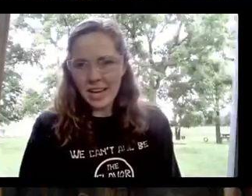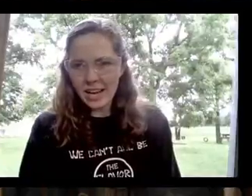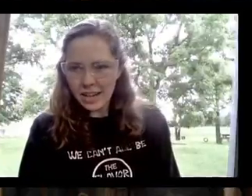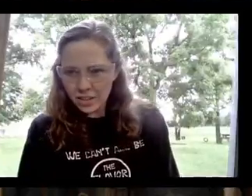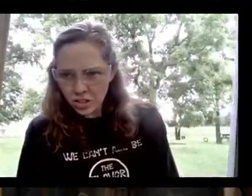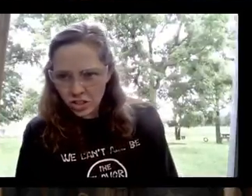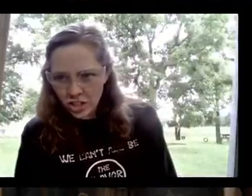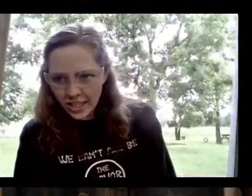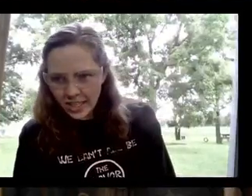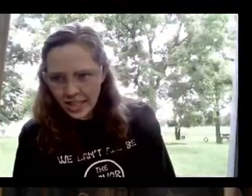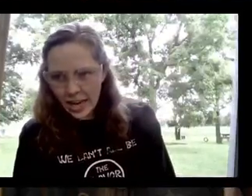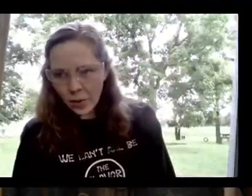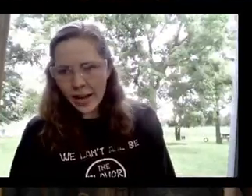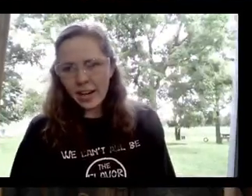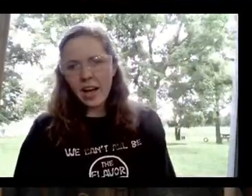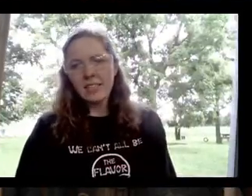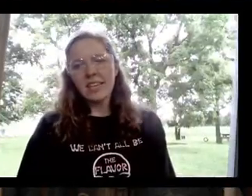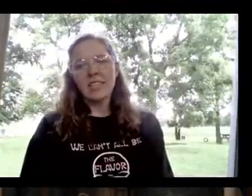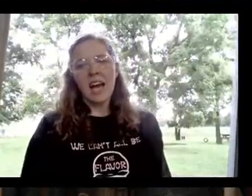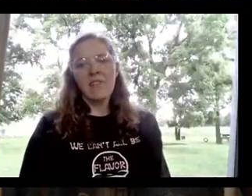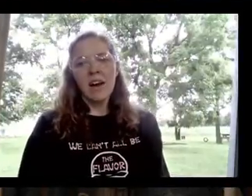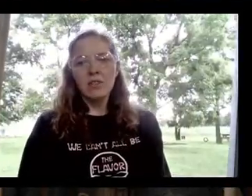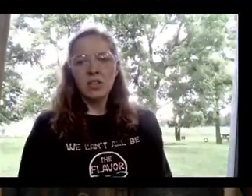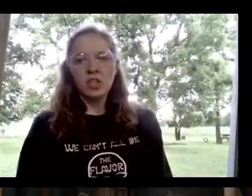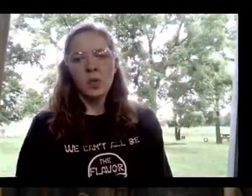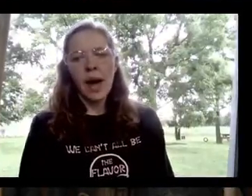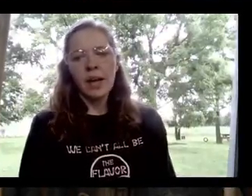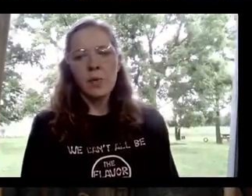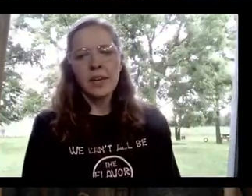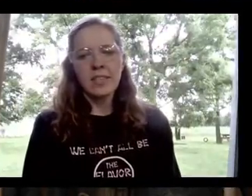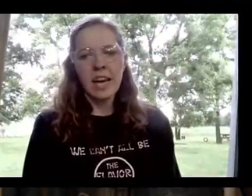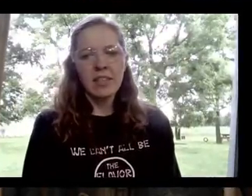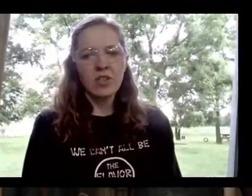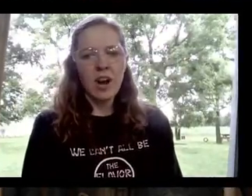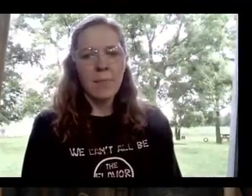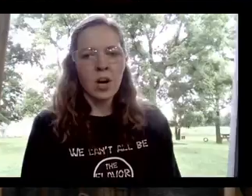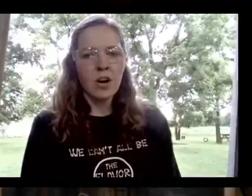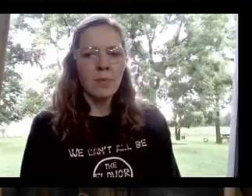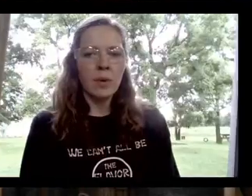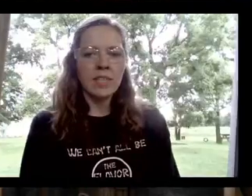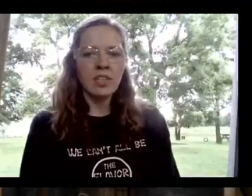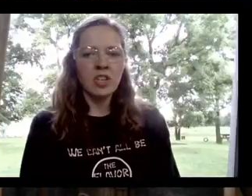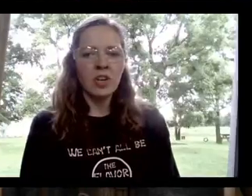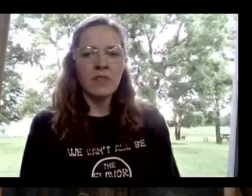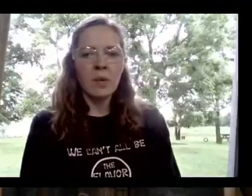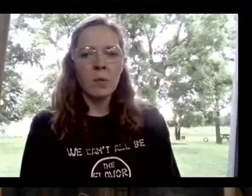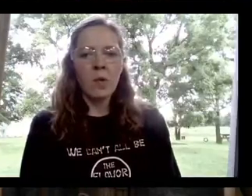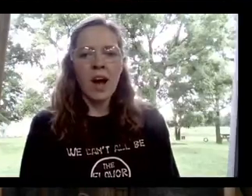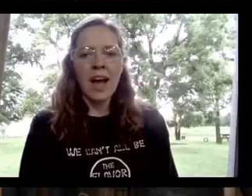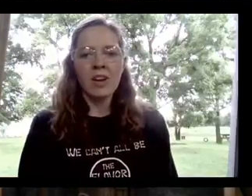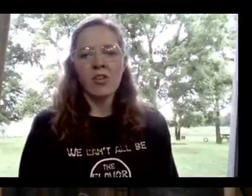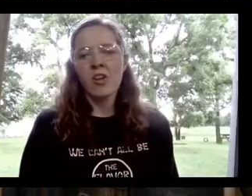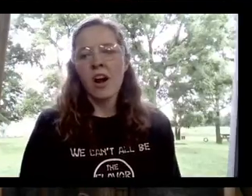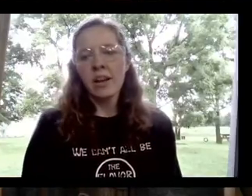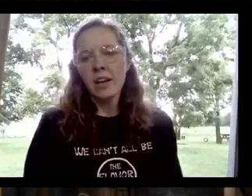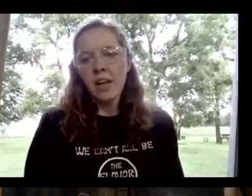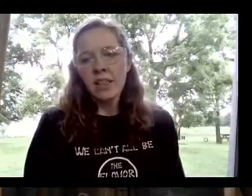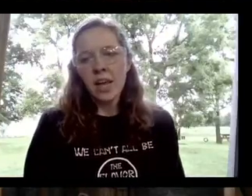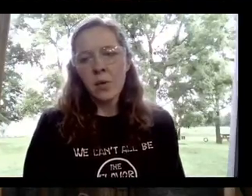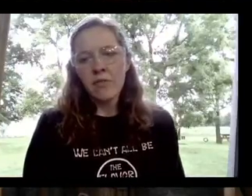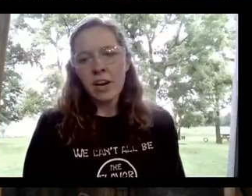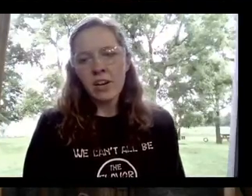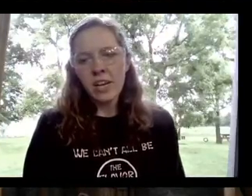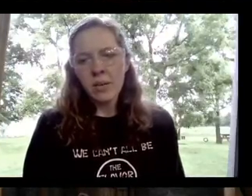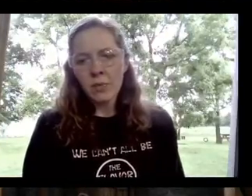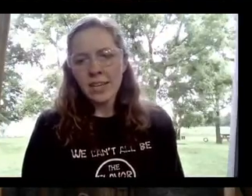Let's see. Jason Satterwhite says, I found two wagon wheels at the scrapyard, but wasn't sure if they were wrought iron or not.